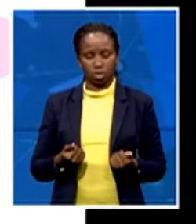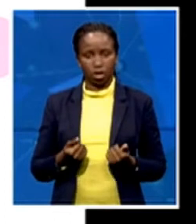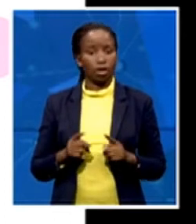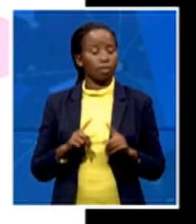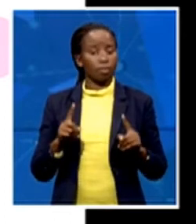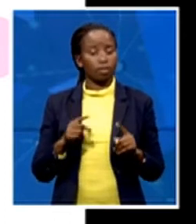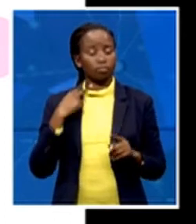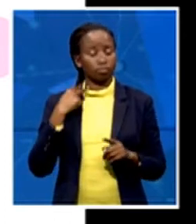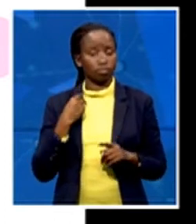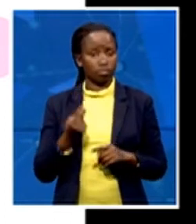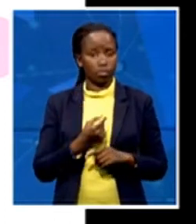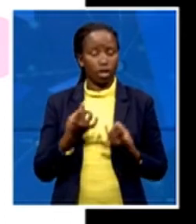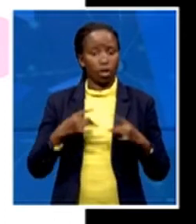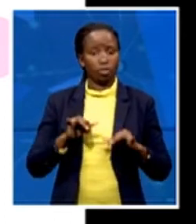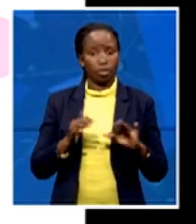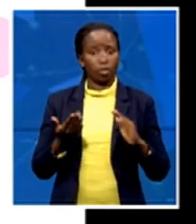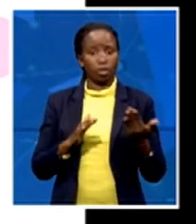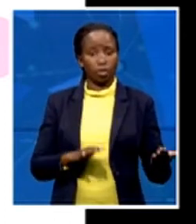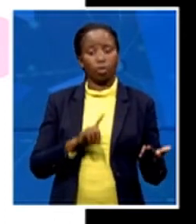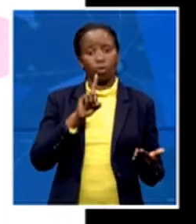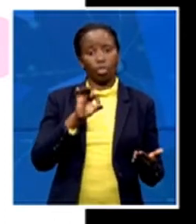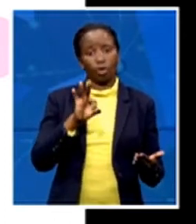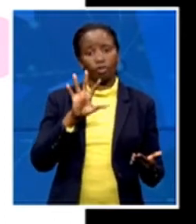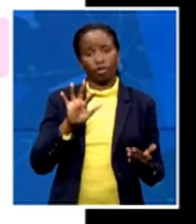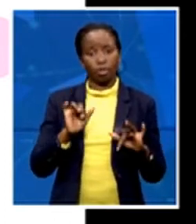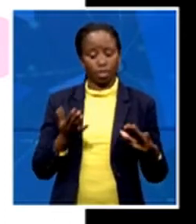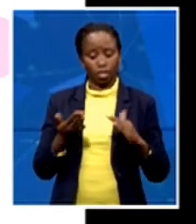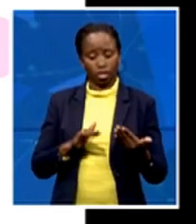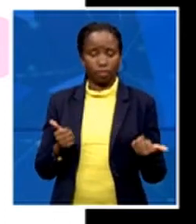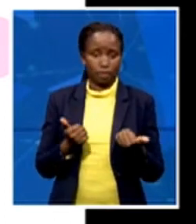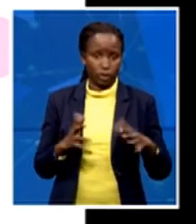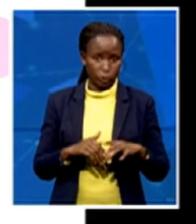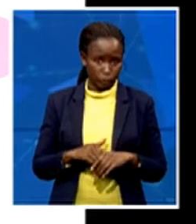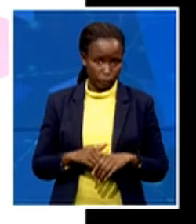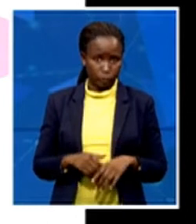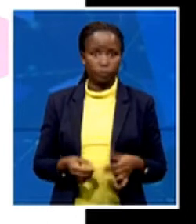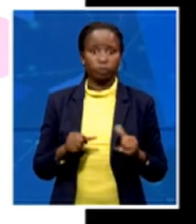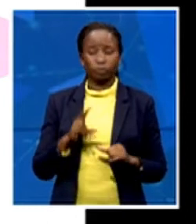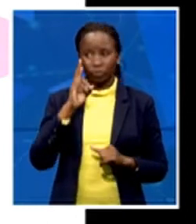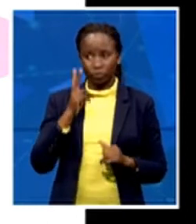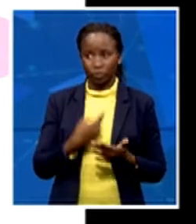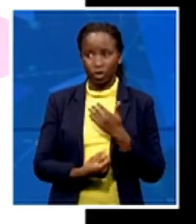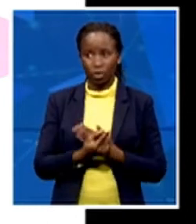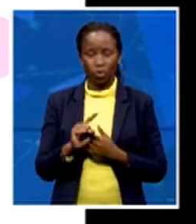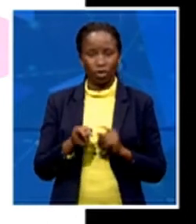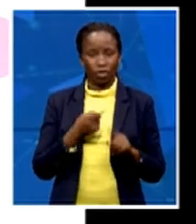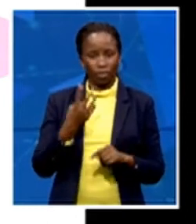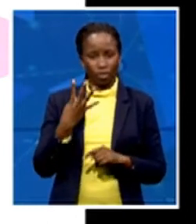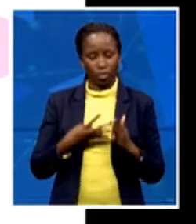members in the Department of Health. But if you look at what happened in the last 4 months, you can see in March, 54